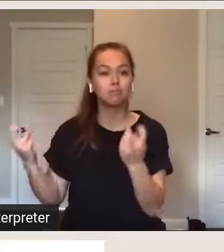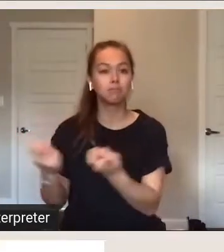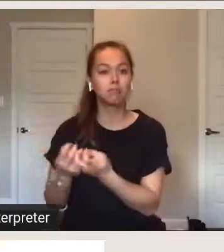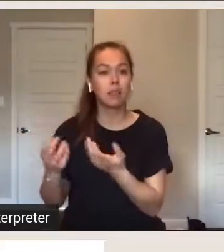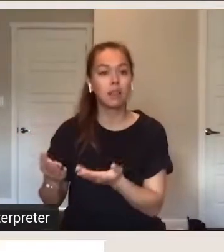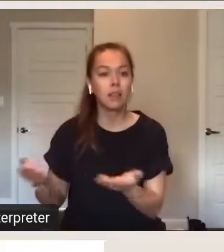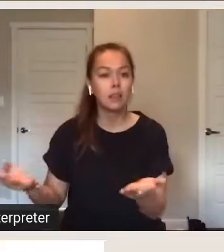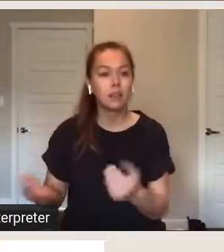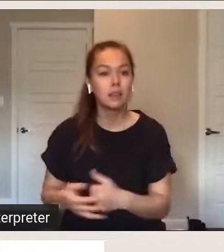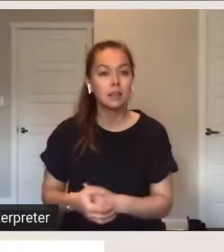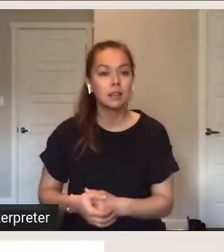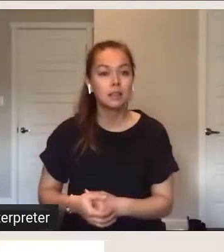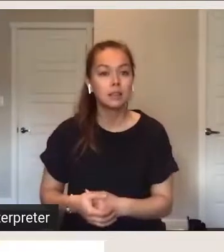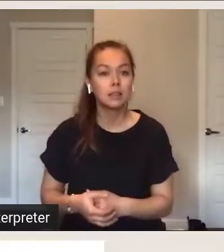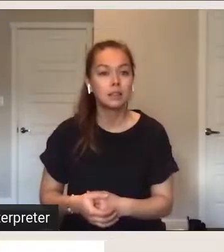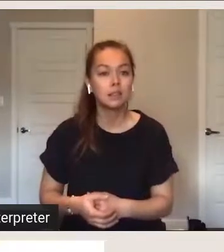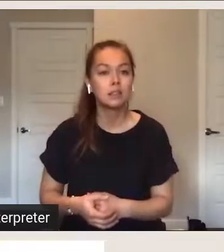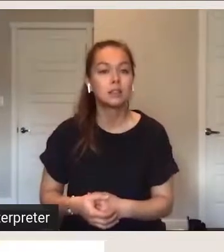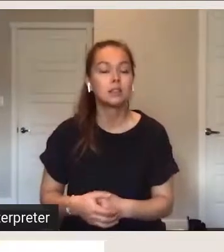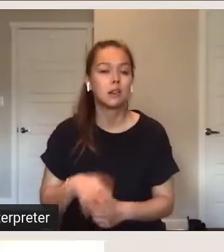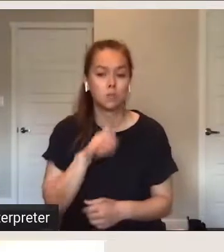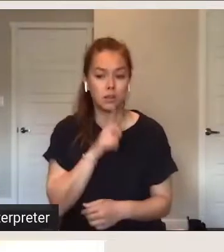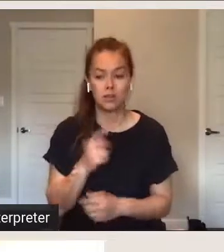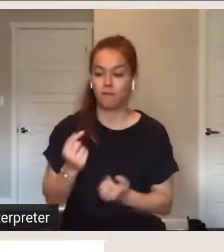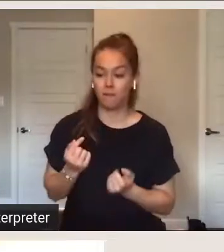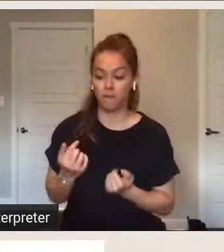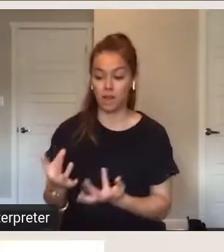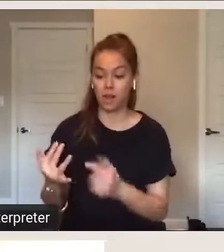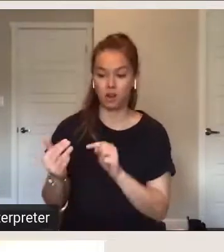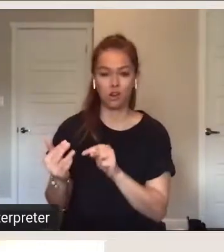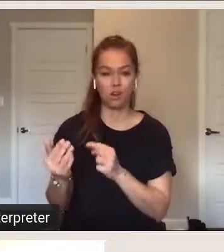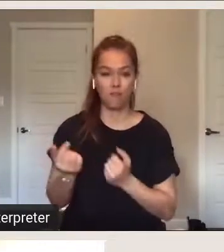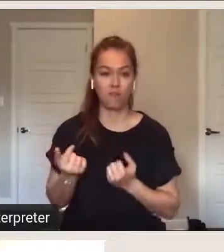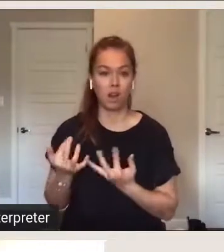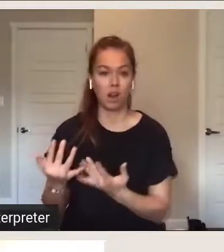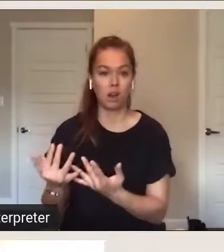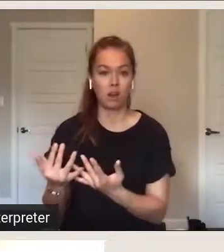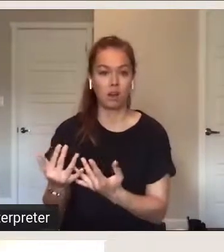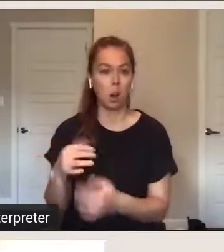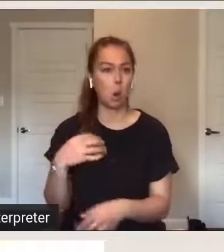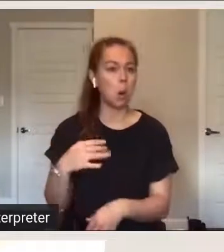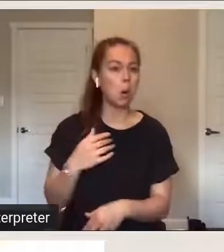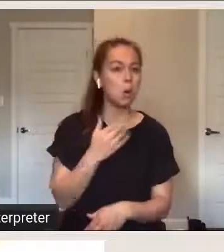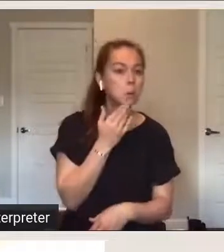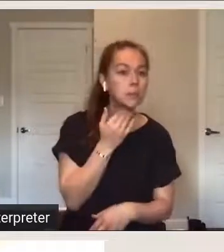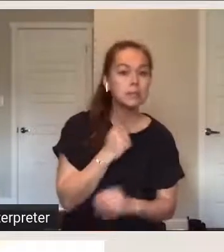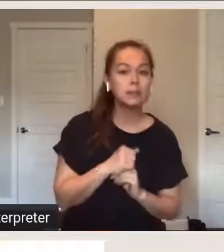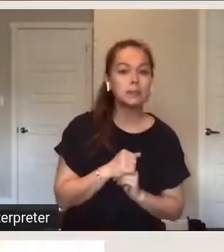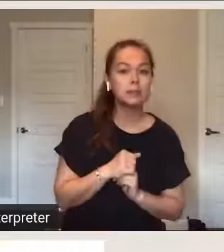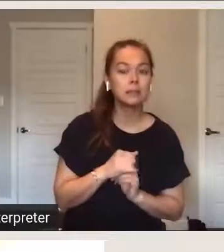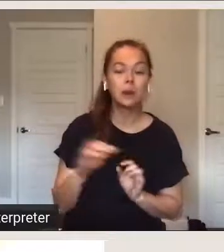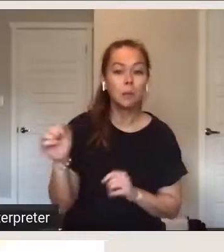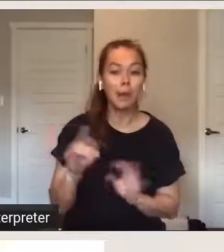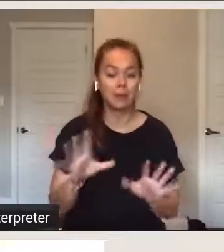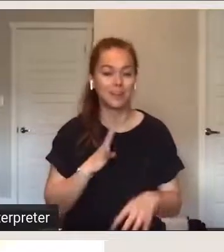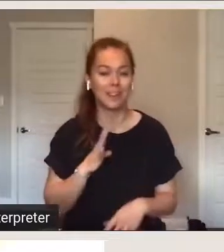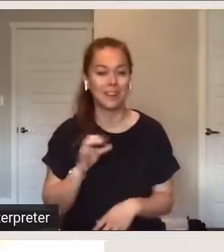like fire being such an important part of, whoops, and we're back. Oh, it's okay, you're